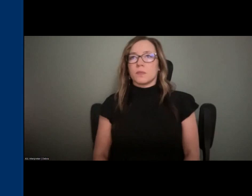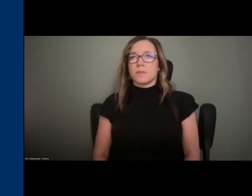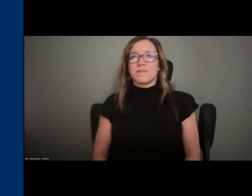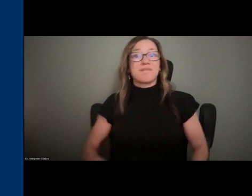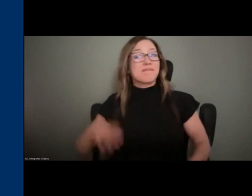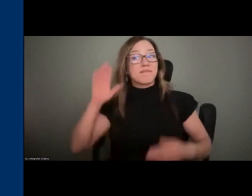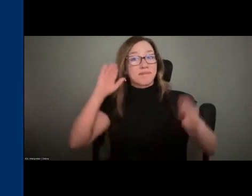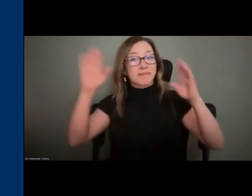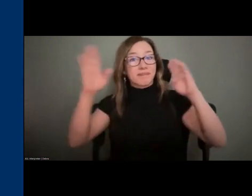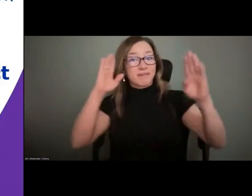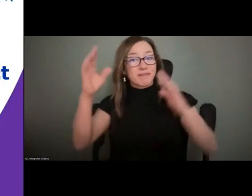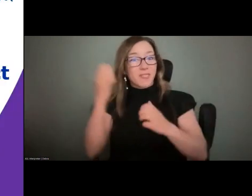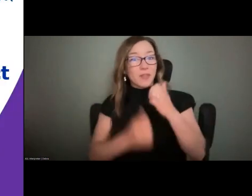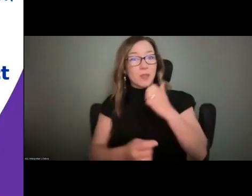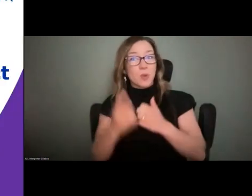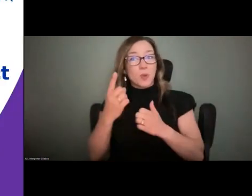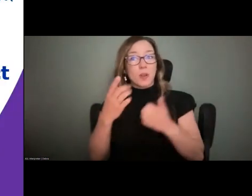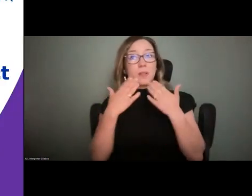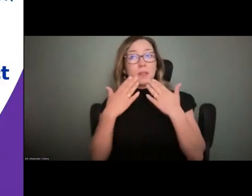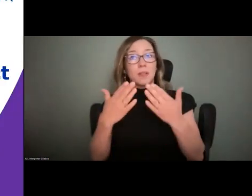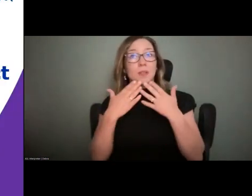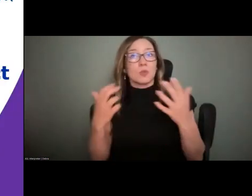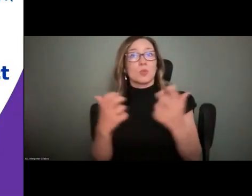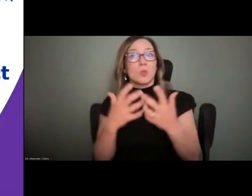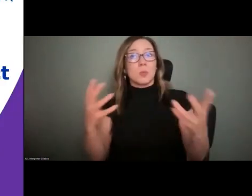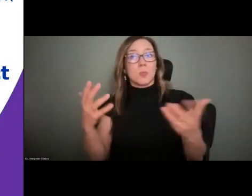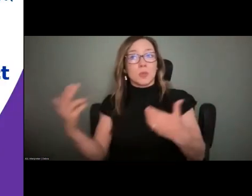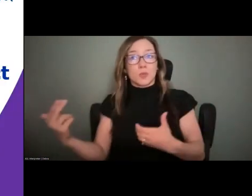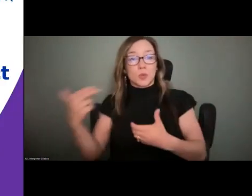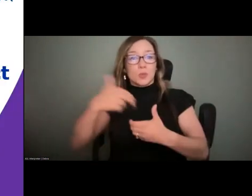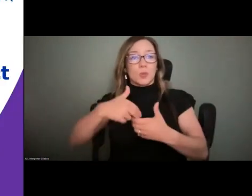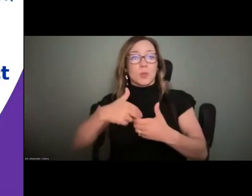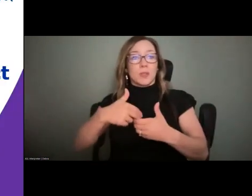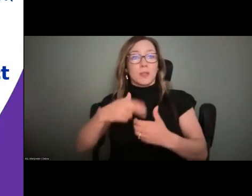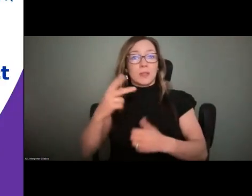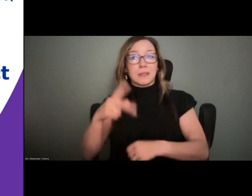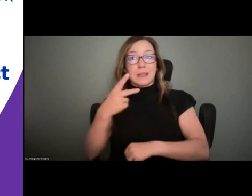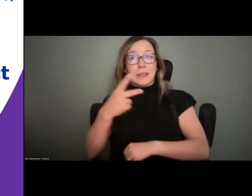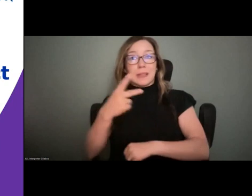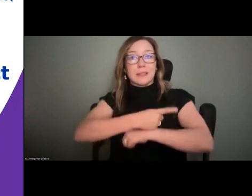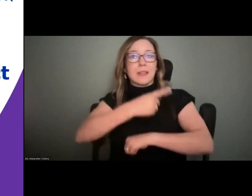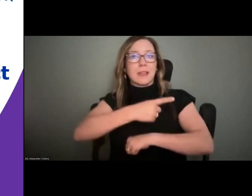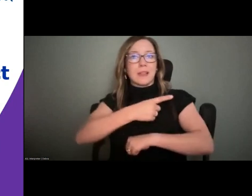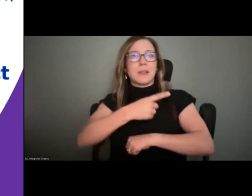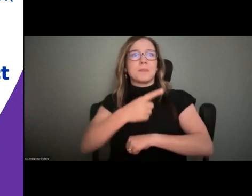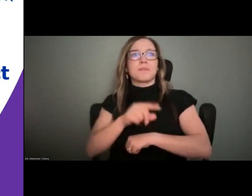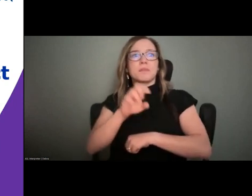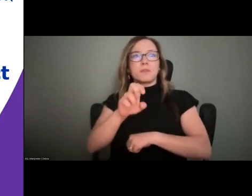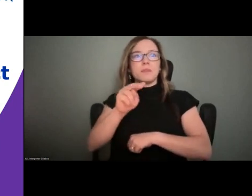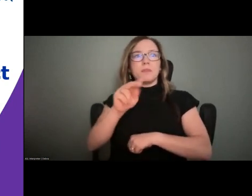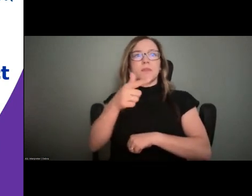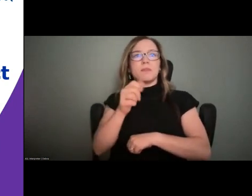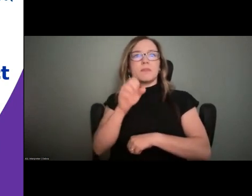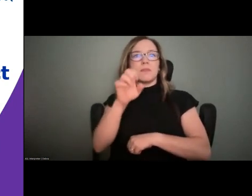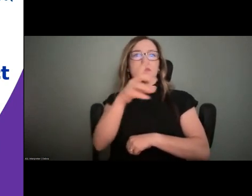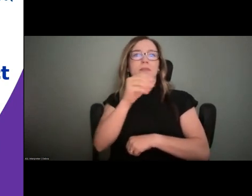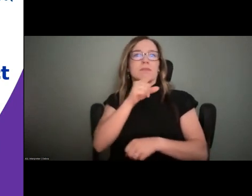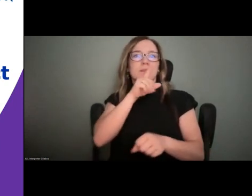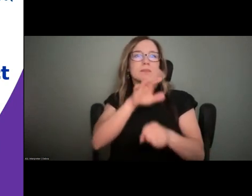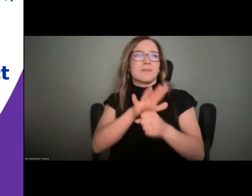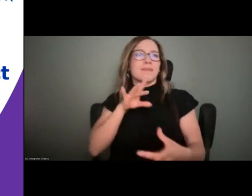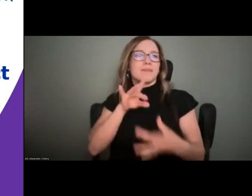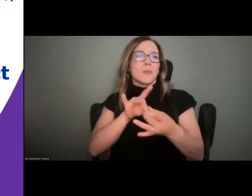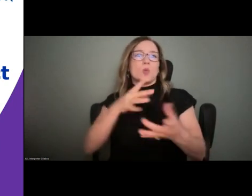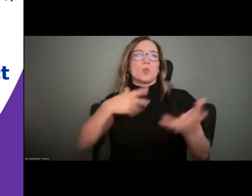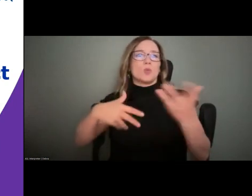Hello, everyone. Thanks so much for joining us for day two of the Engaged and Commit to Connect Social Engagement